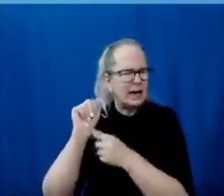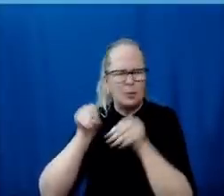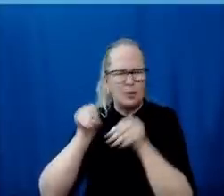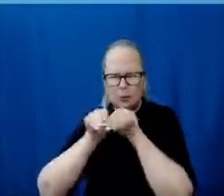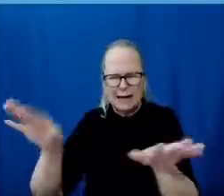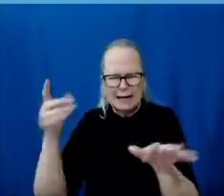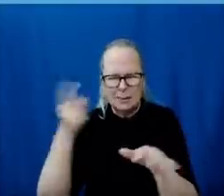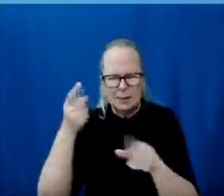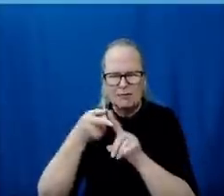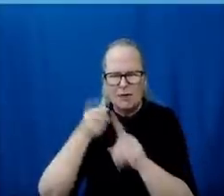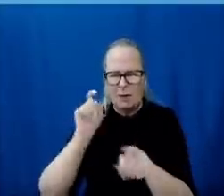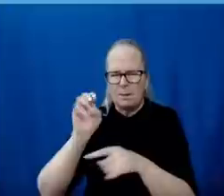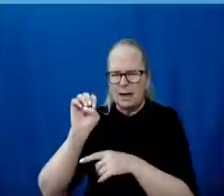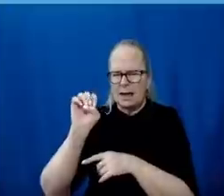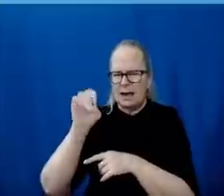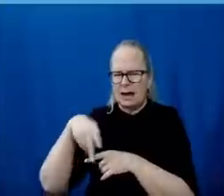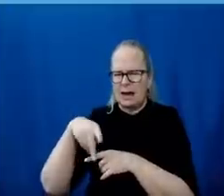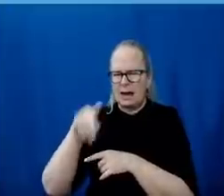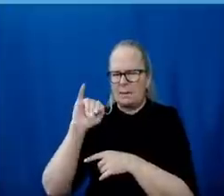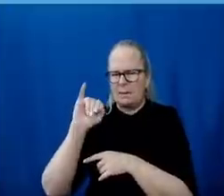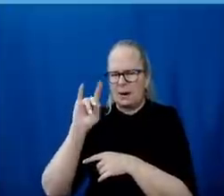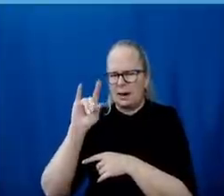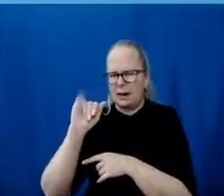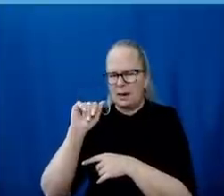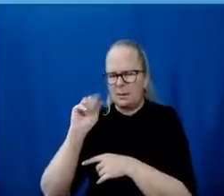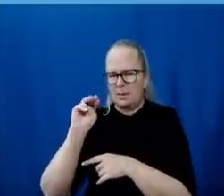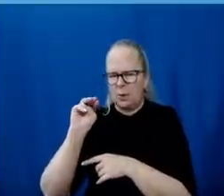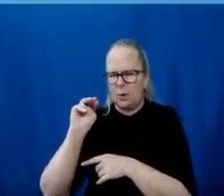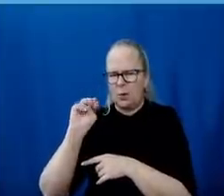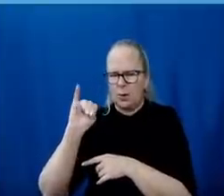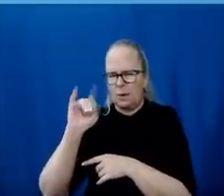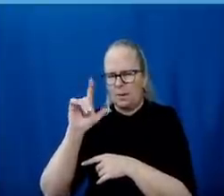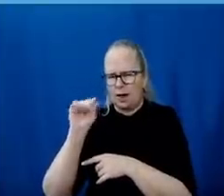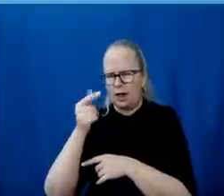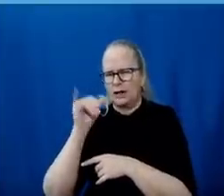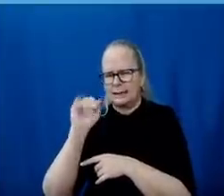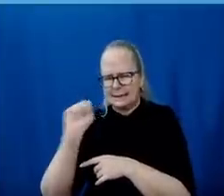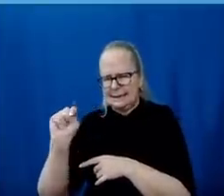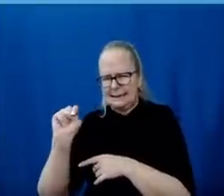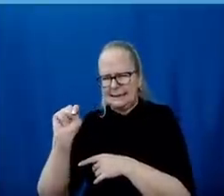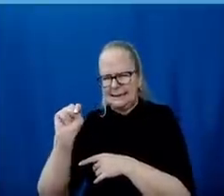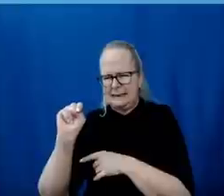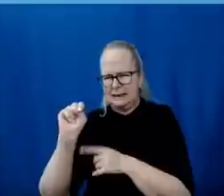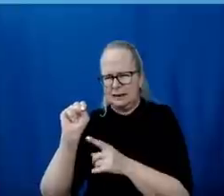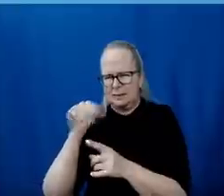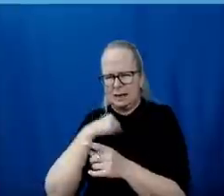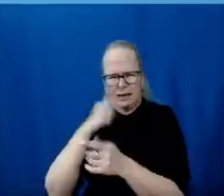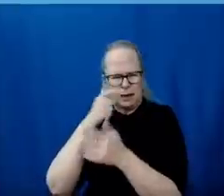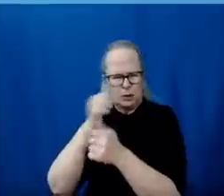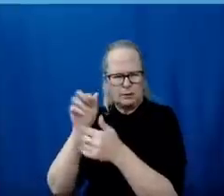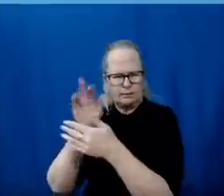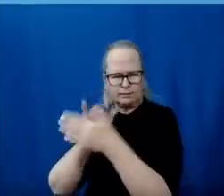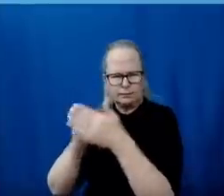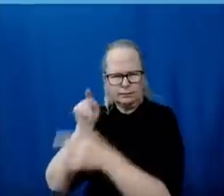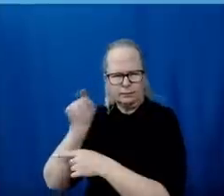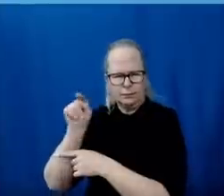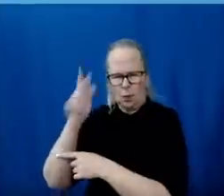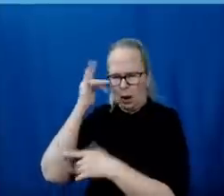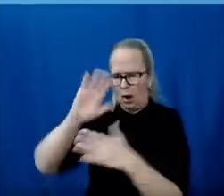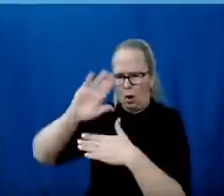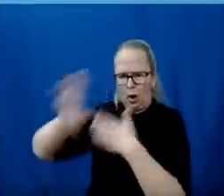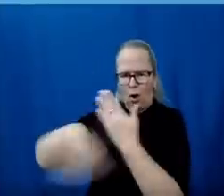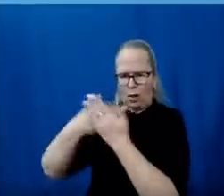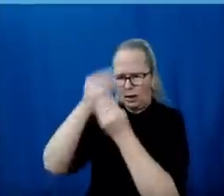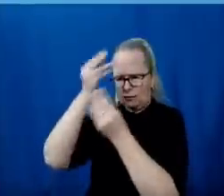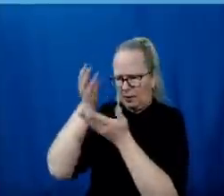in epidemiologist. Mm-hmm. These would be really interesting epidemiological studies. I think a lot of the data